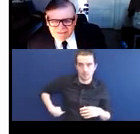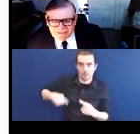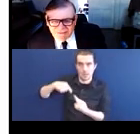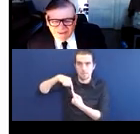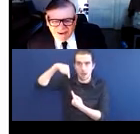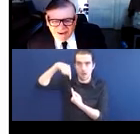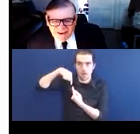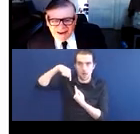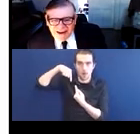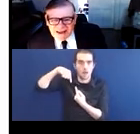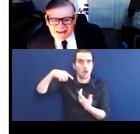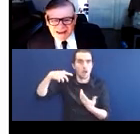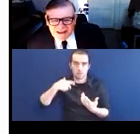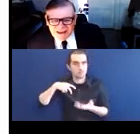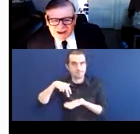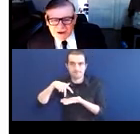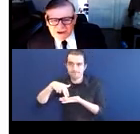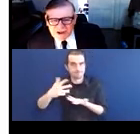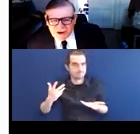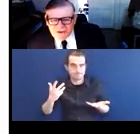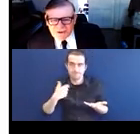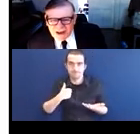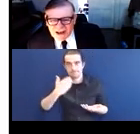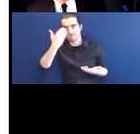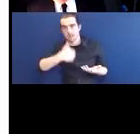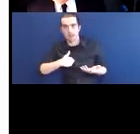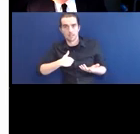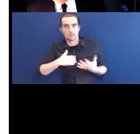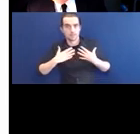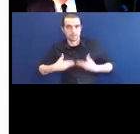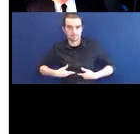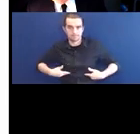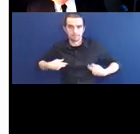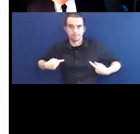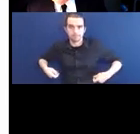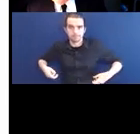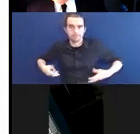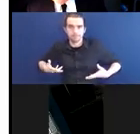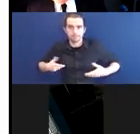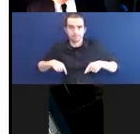house. I send her to the shop, she cooks for me, and she bathes me.